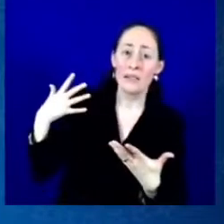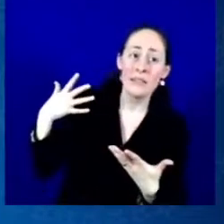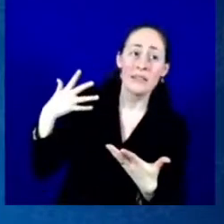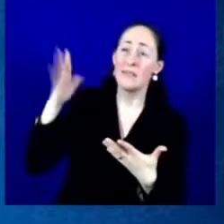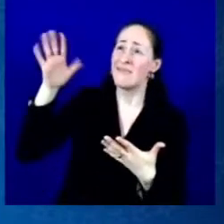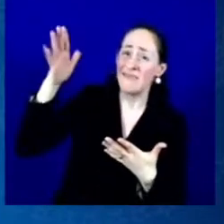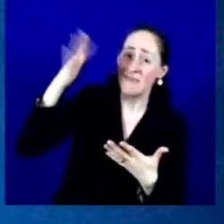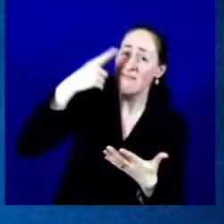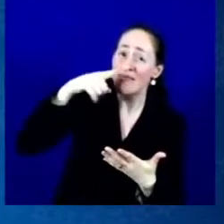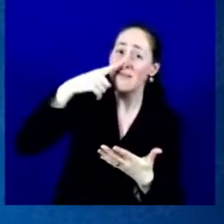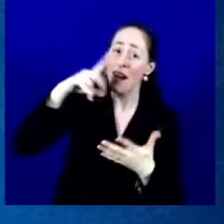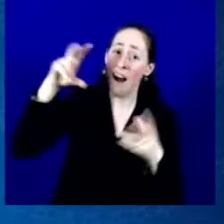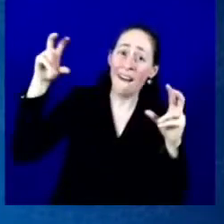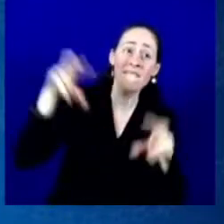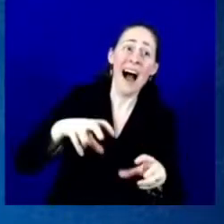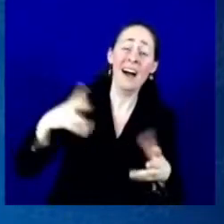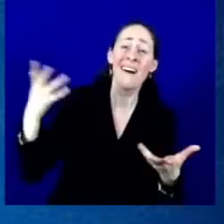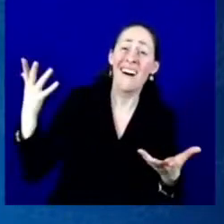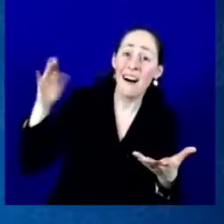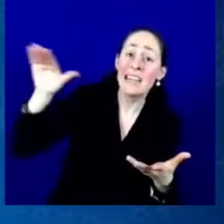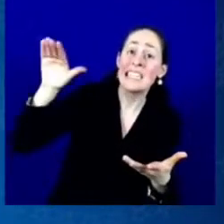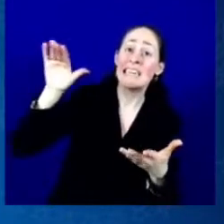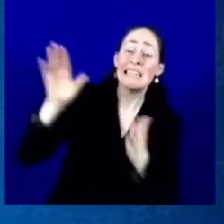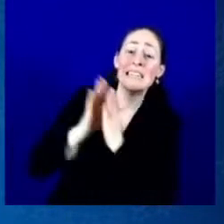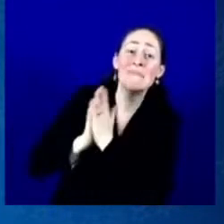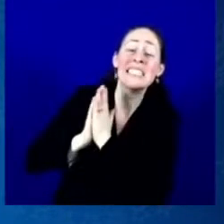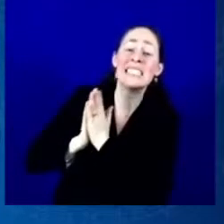the economy from the bottom and the middle out.